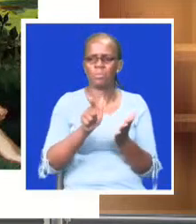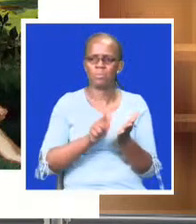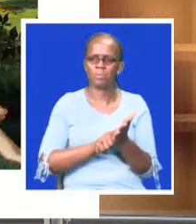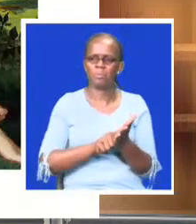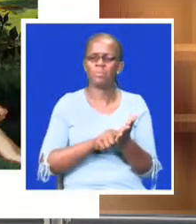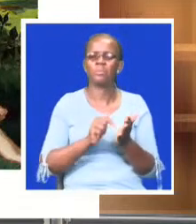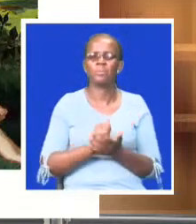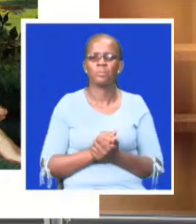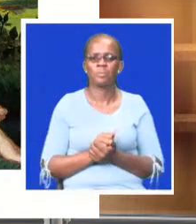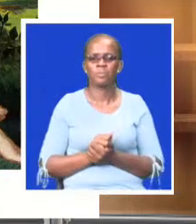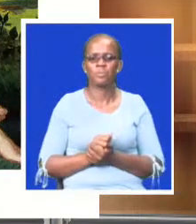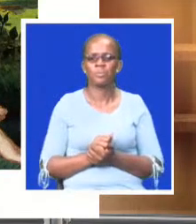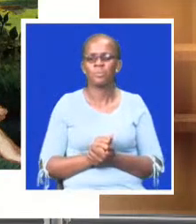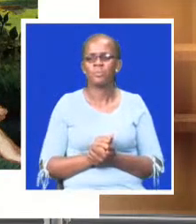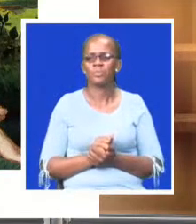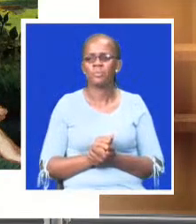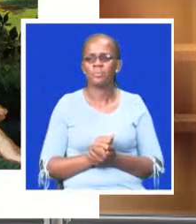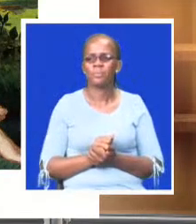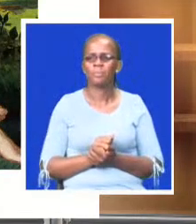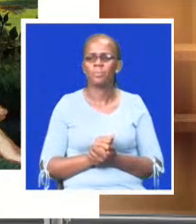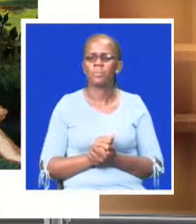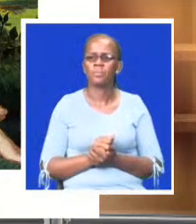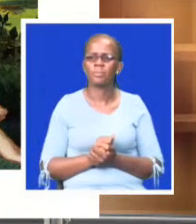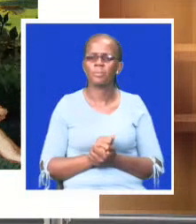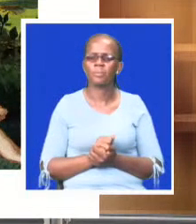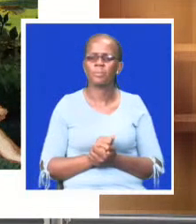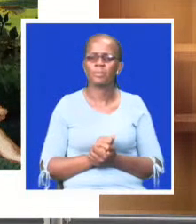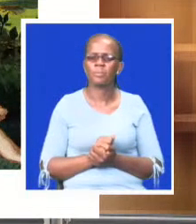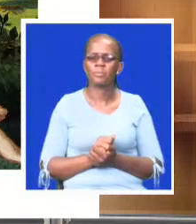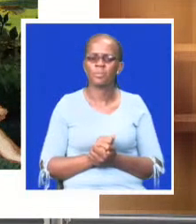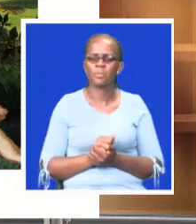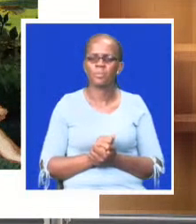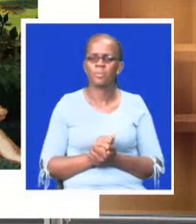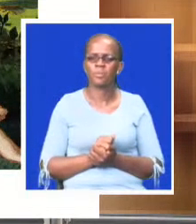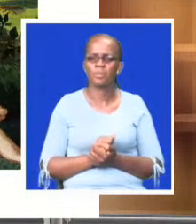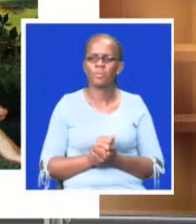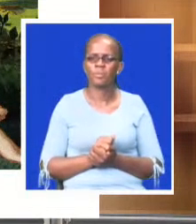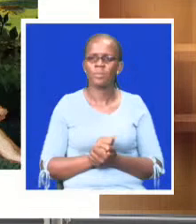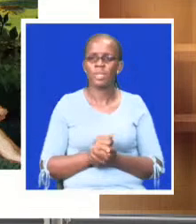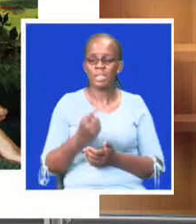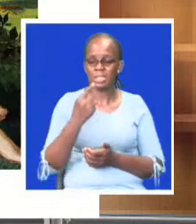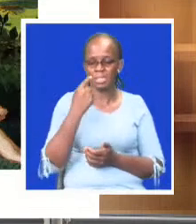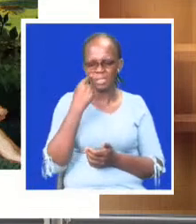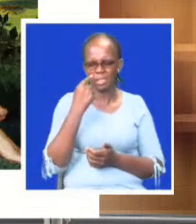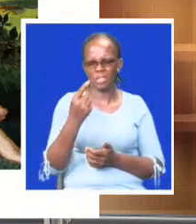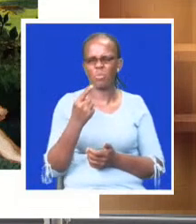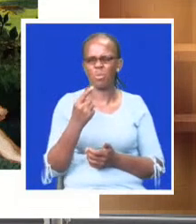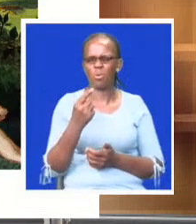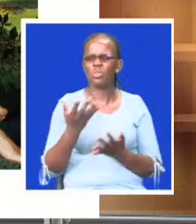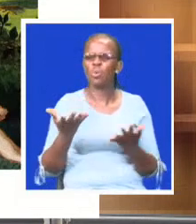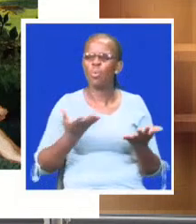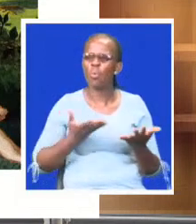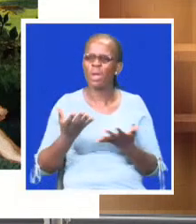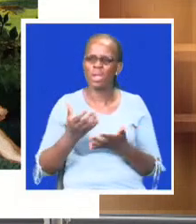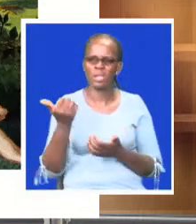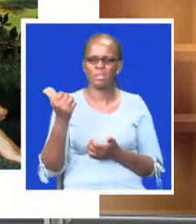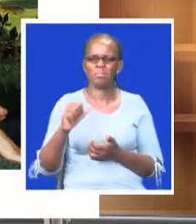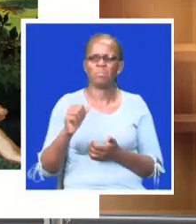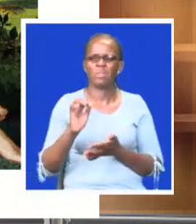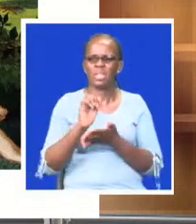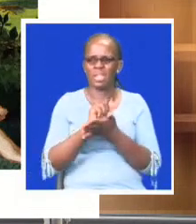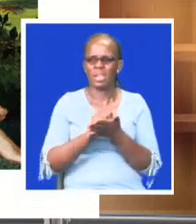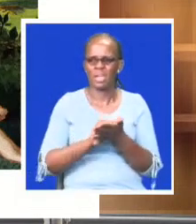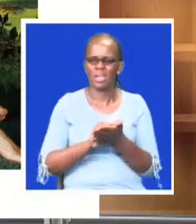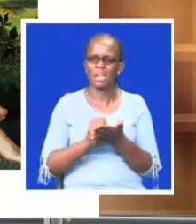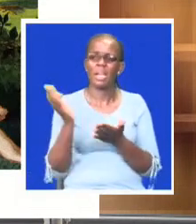Okay, dear Lena, we have said we are going to look at the origin of sin. In my